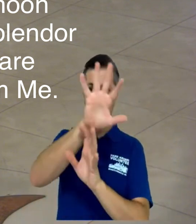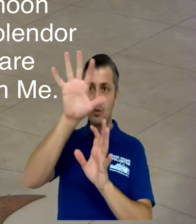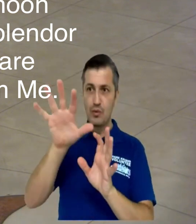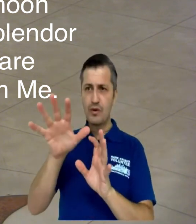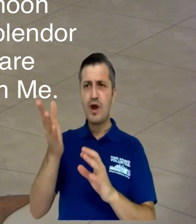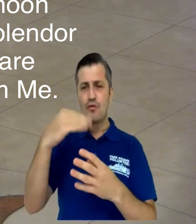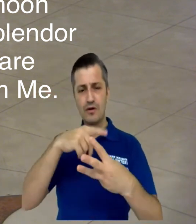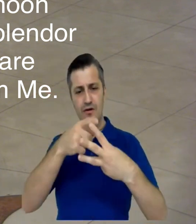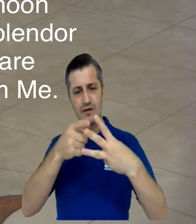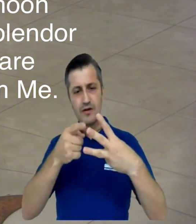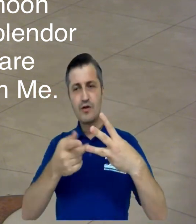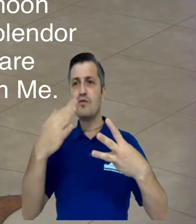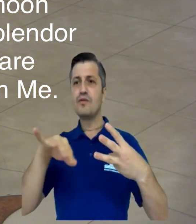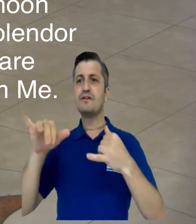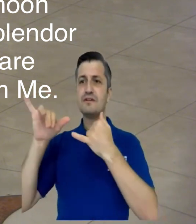of the sun,